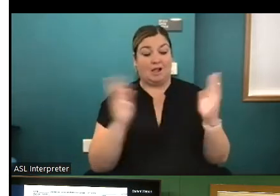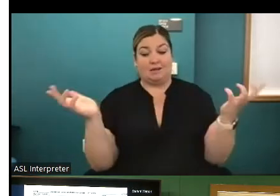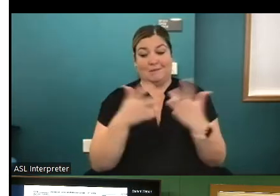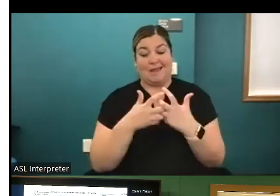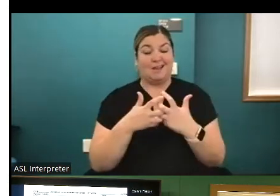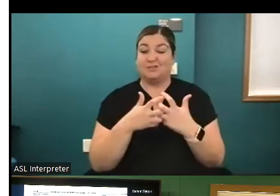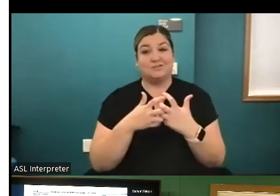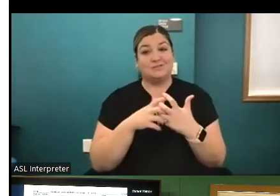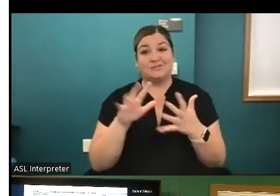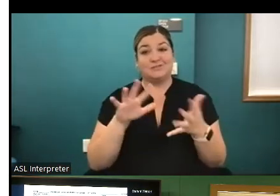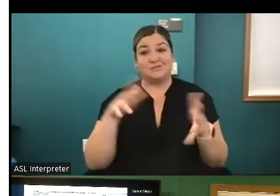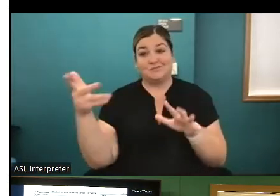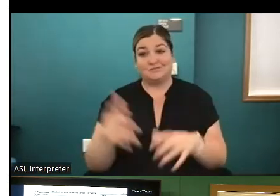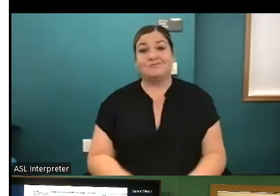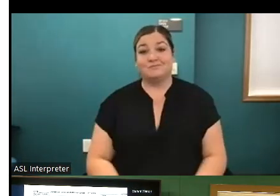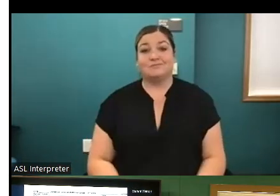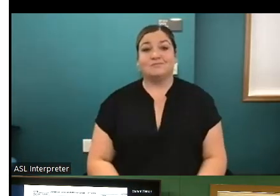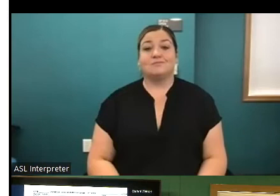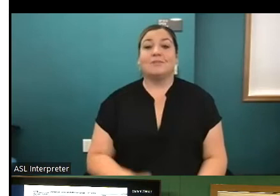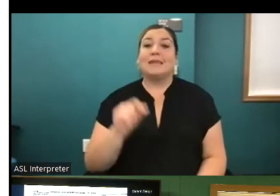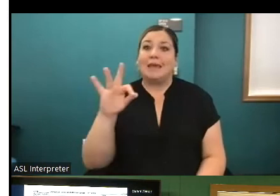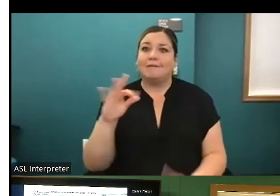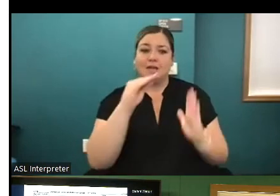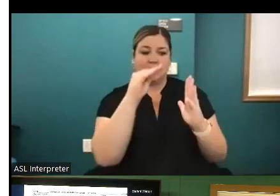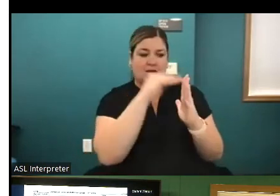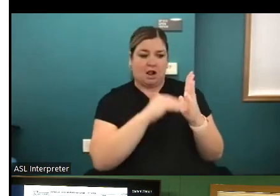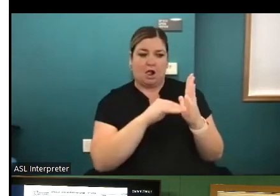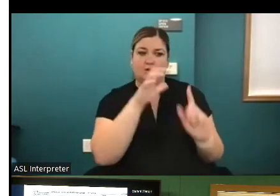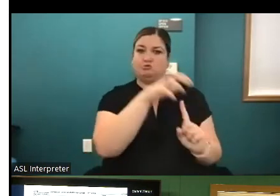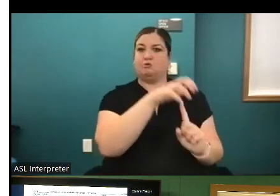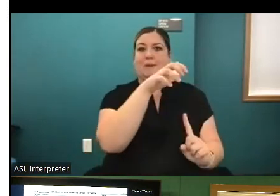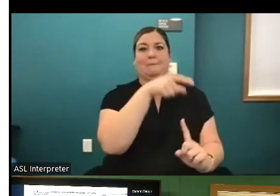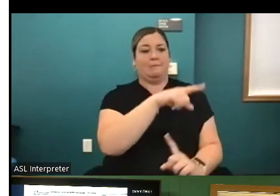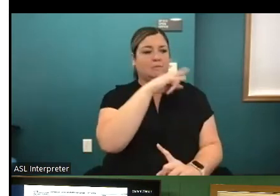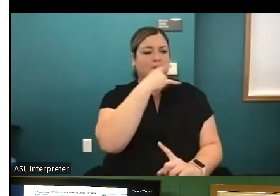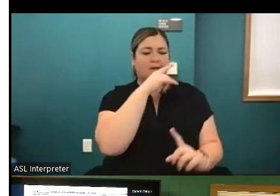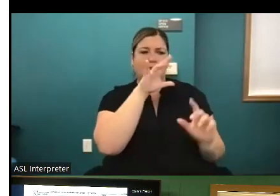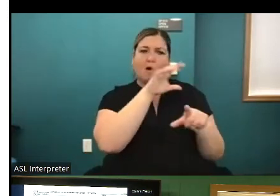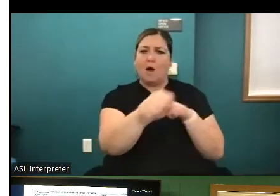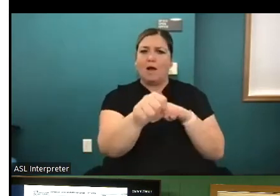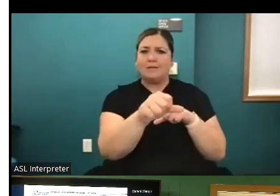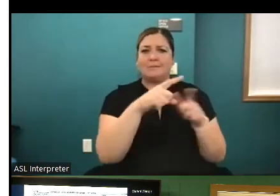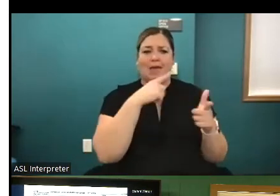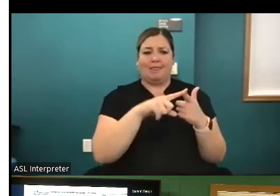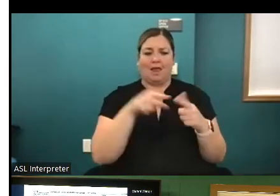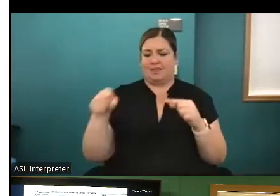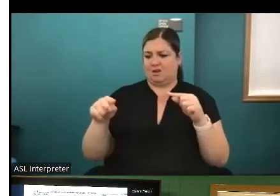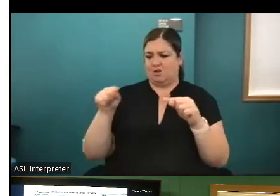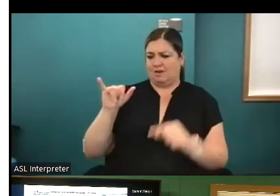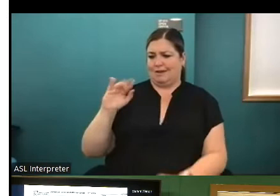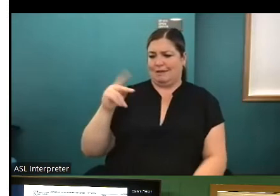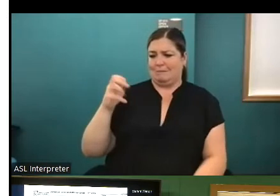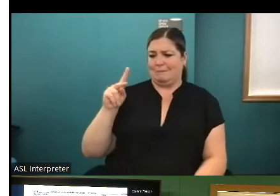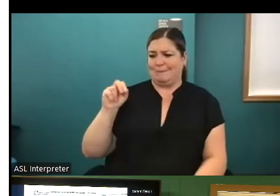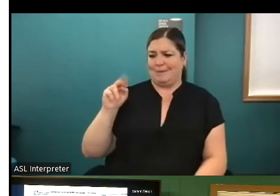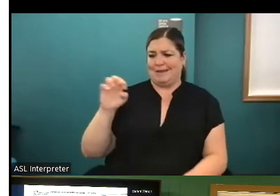typically. If you have great data logging and you know it, that kid is a rock star, and suddenly their impedances are weird, that's